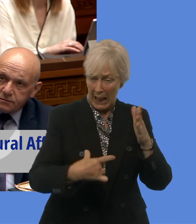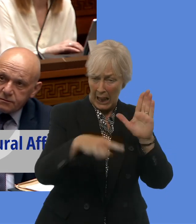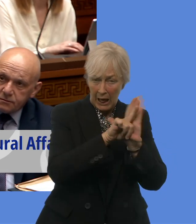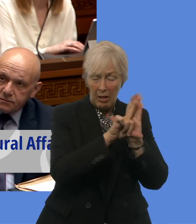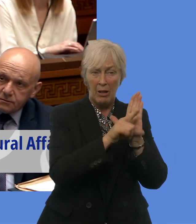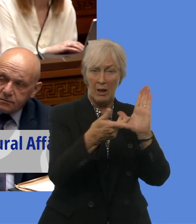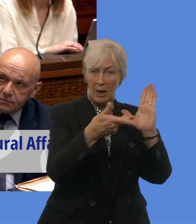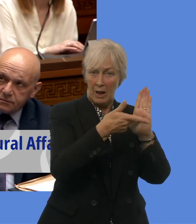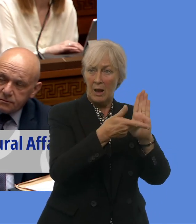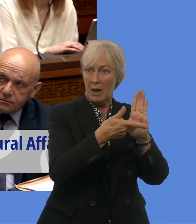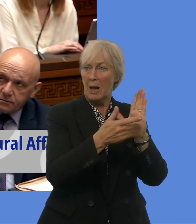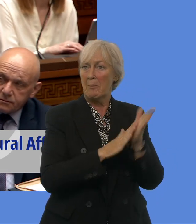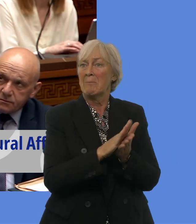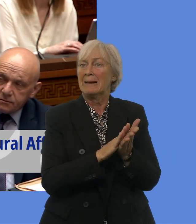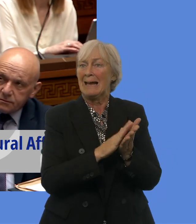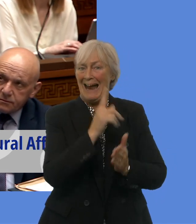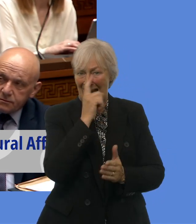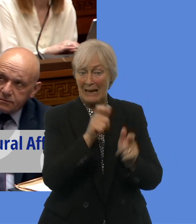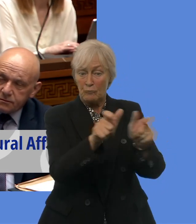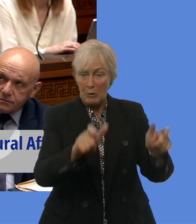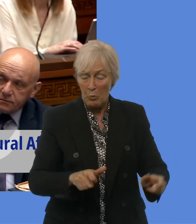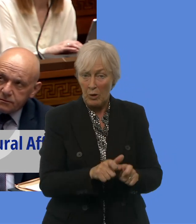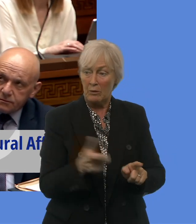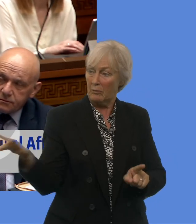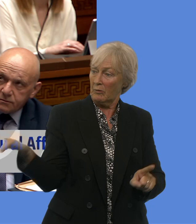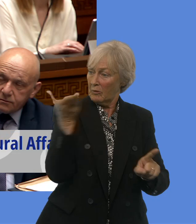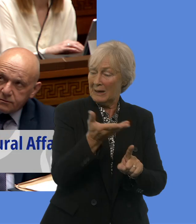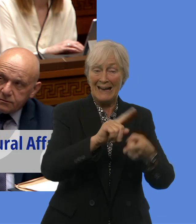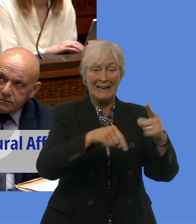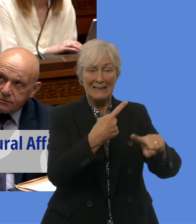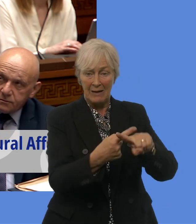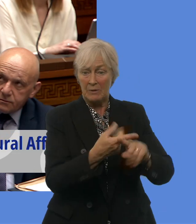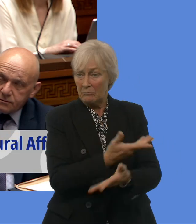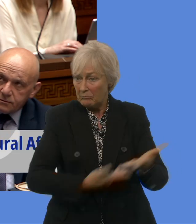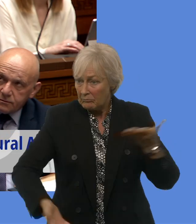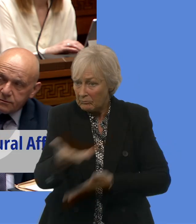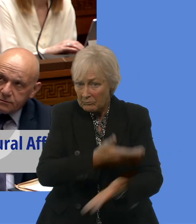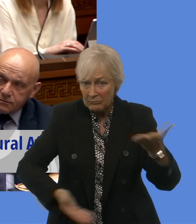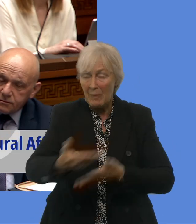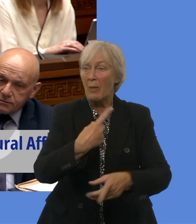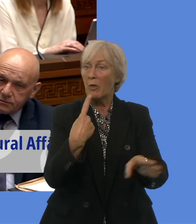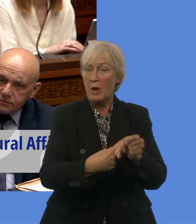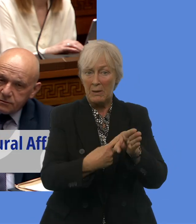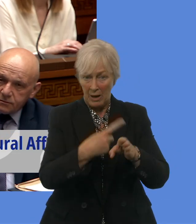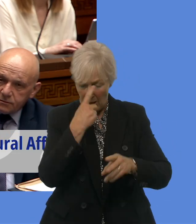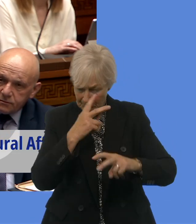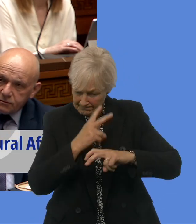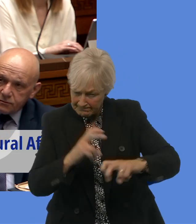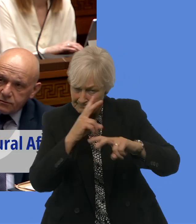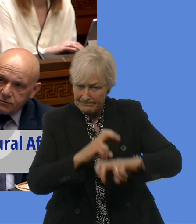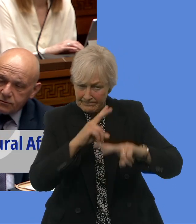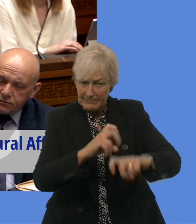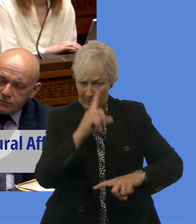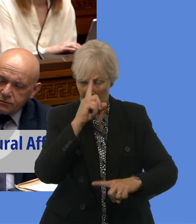in relation to that. Hopefully we get approval from the Executive and we'll get it here and we'll be able to debate it, and also then the committee can scrutinise it, because I think it will be